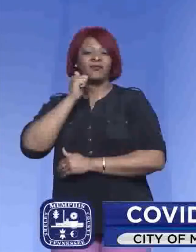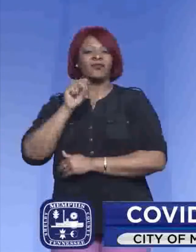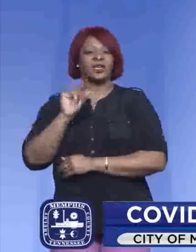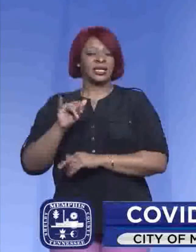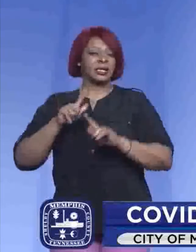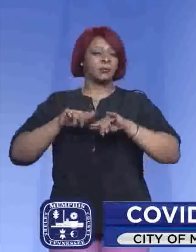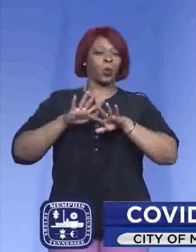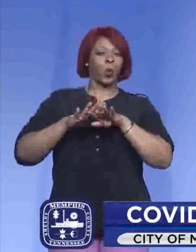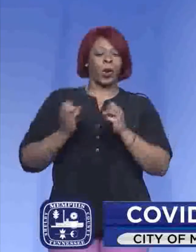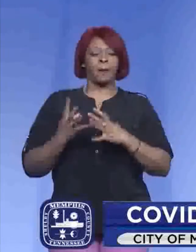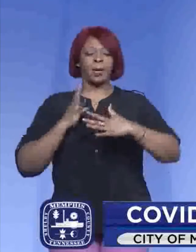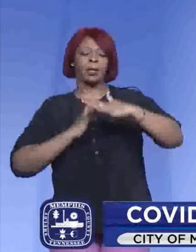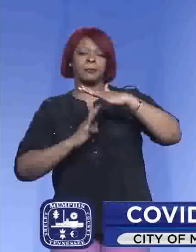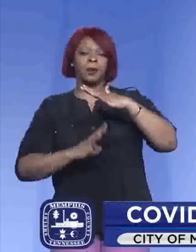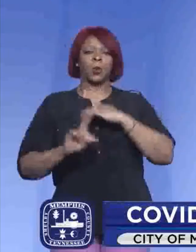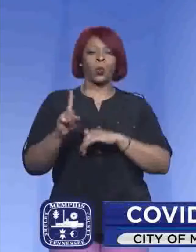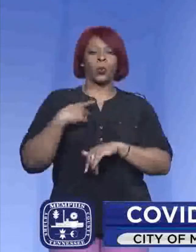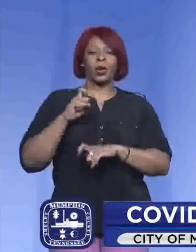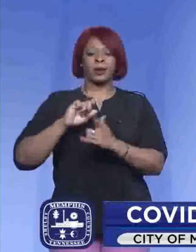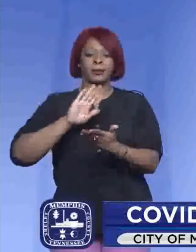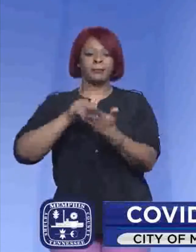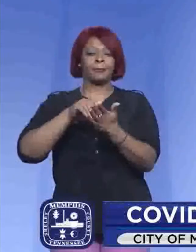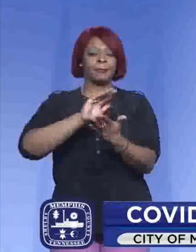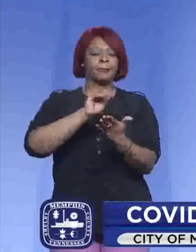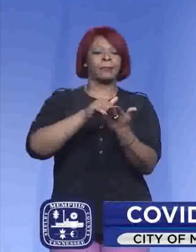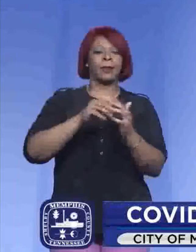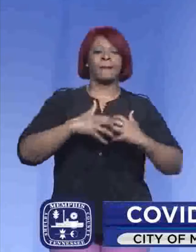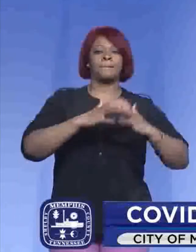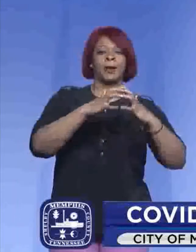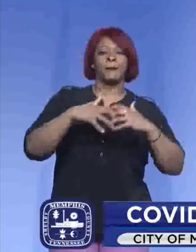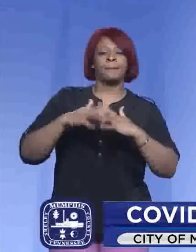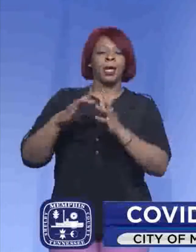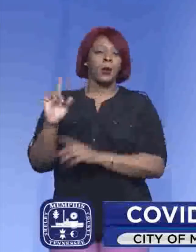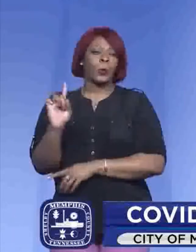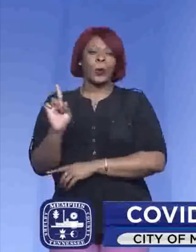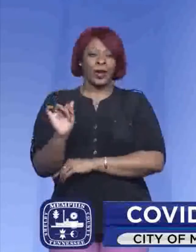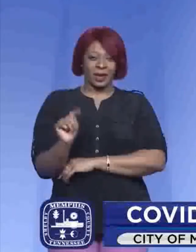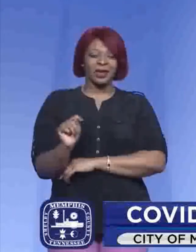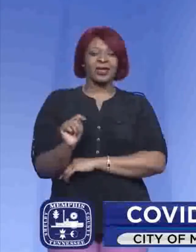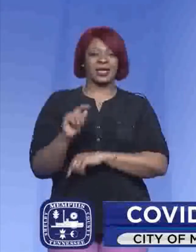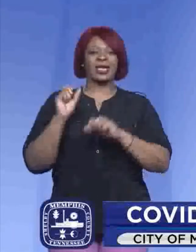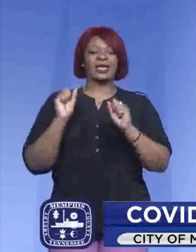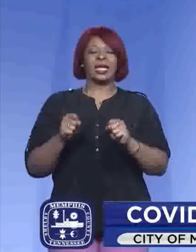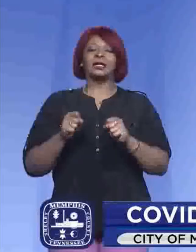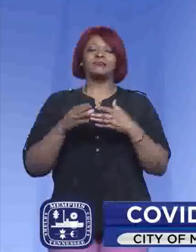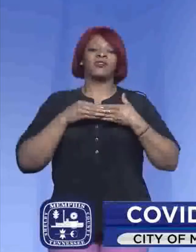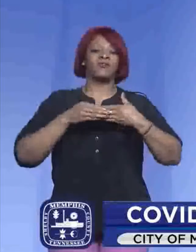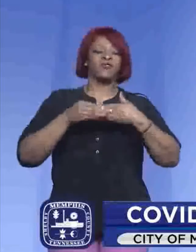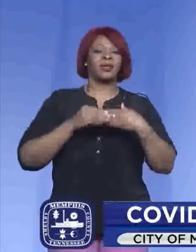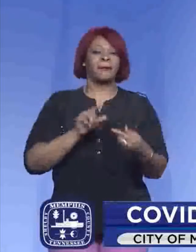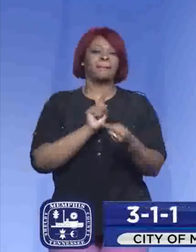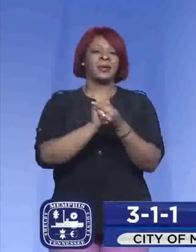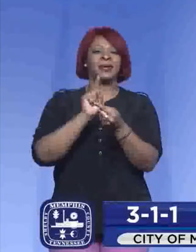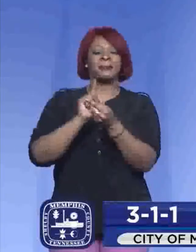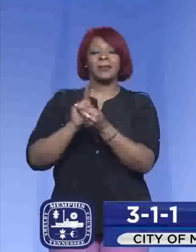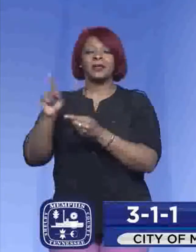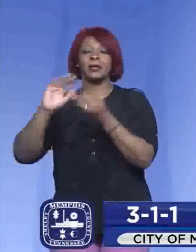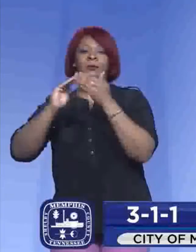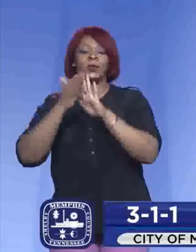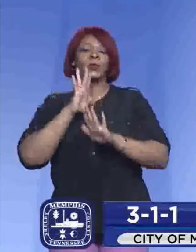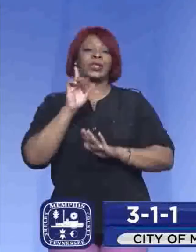on demand and based on where we need to hold a pop-up pod so that we can flexibly meet the demands of the